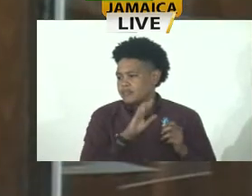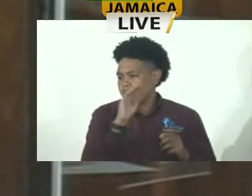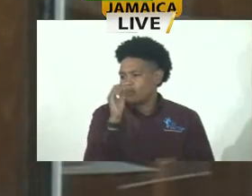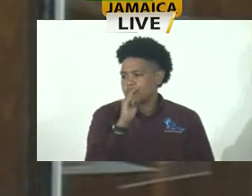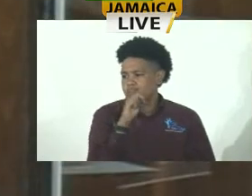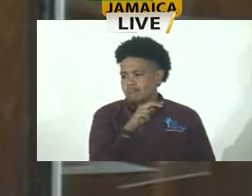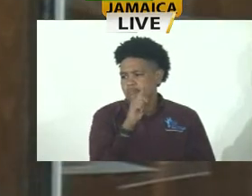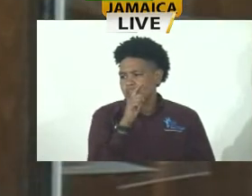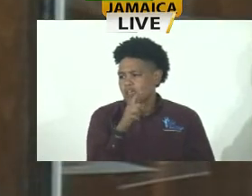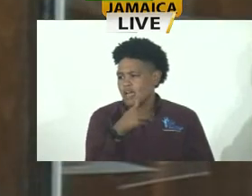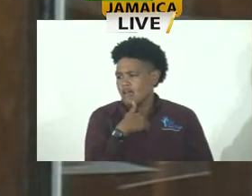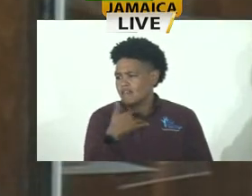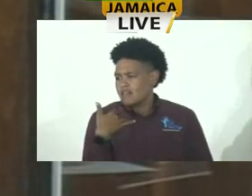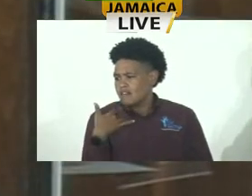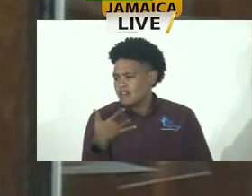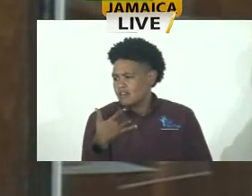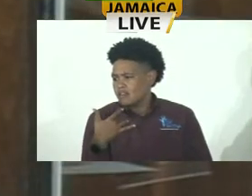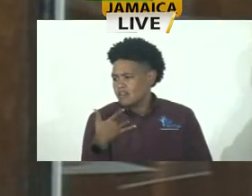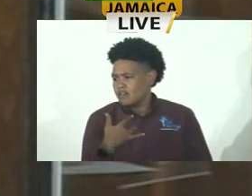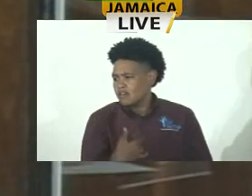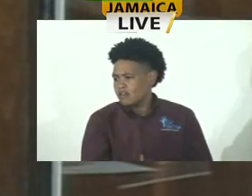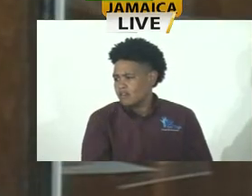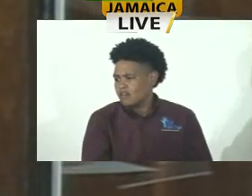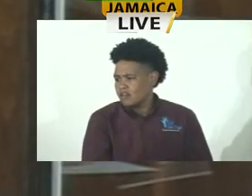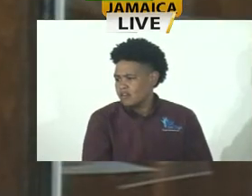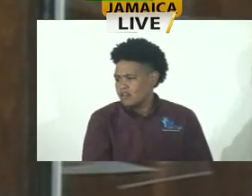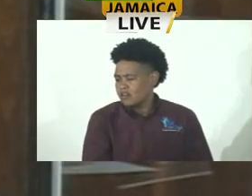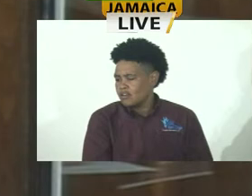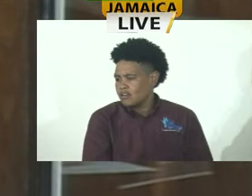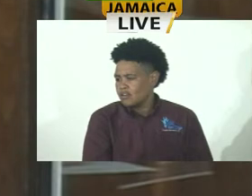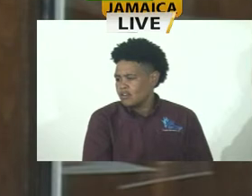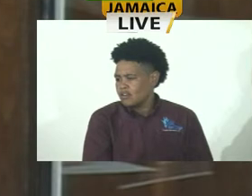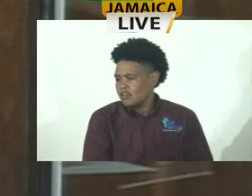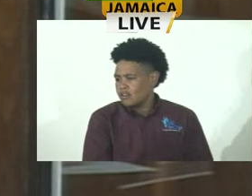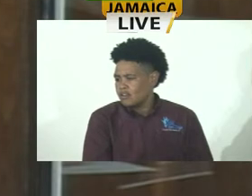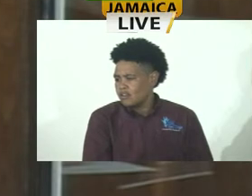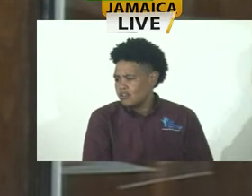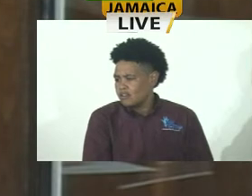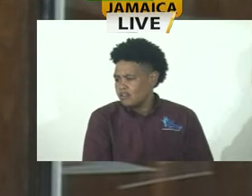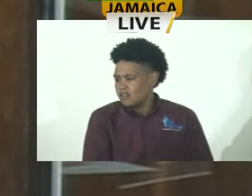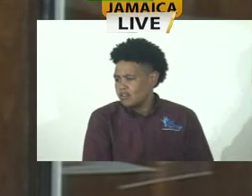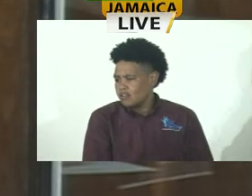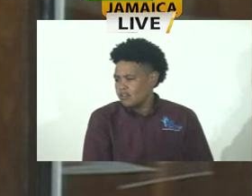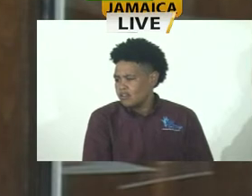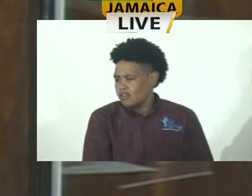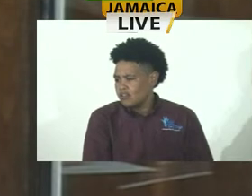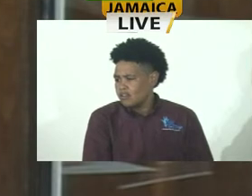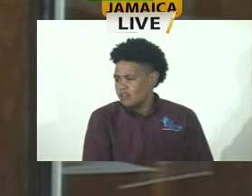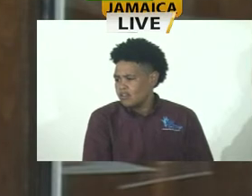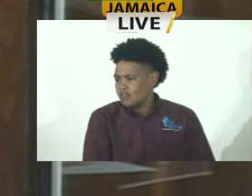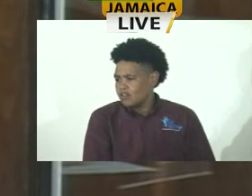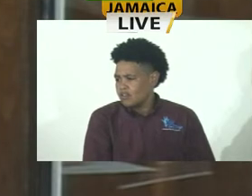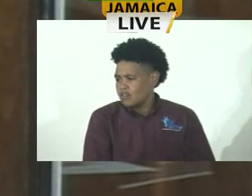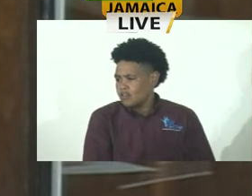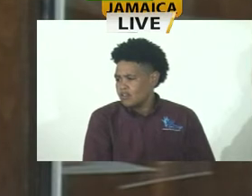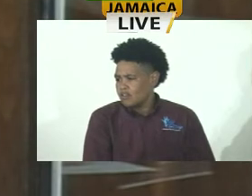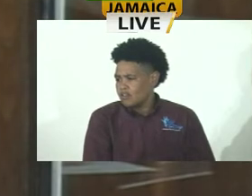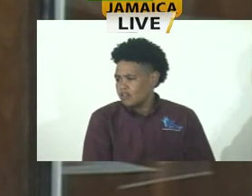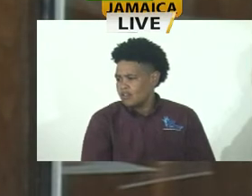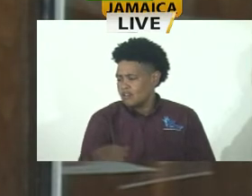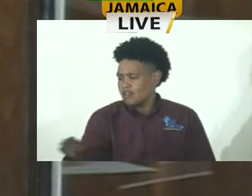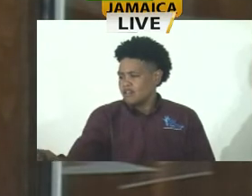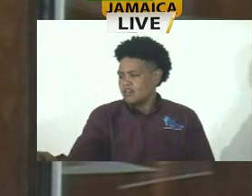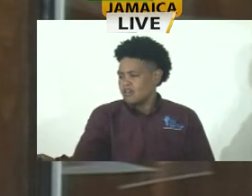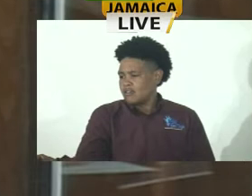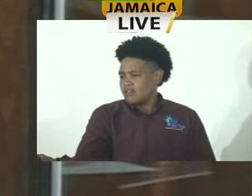been permitted the police arrived arrested and charged a number of their